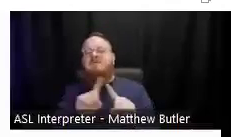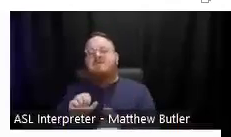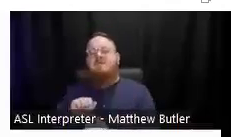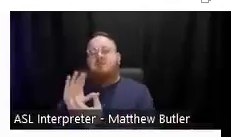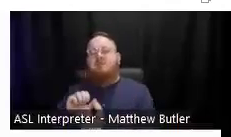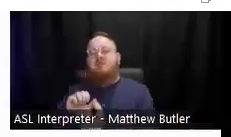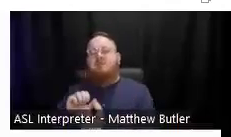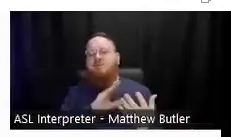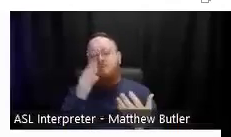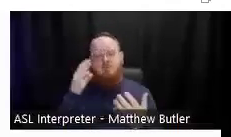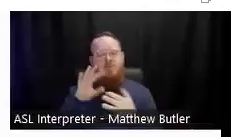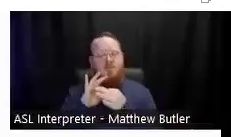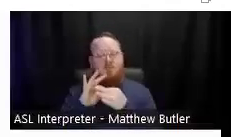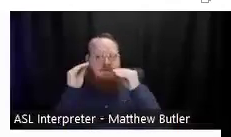Okay.